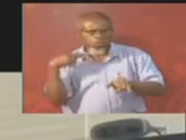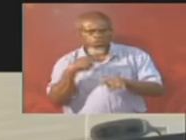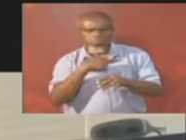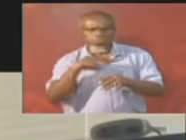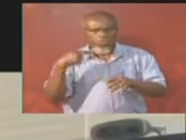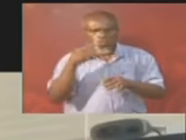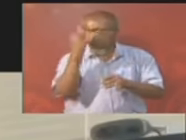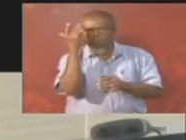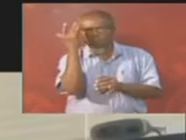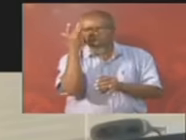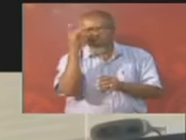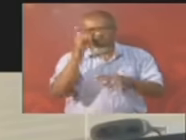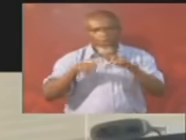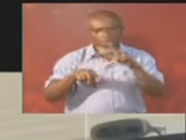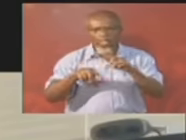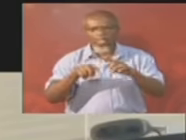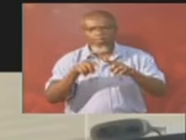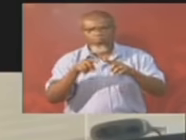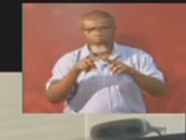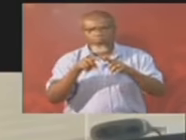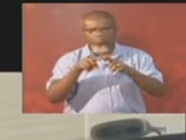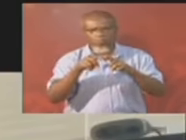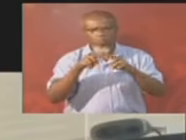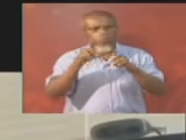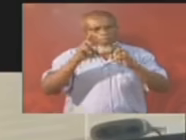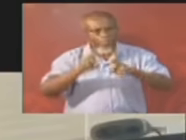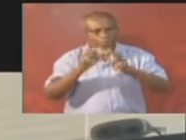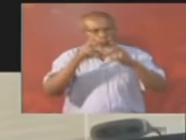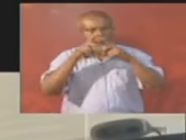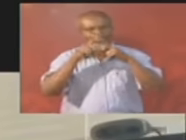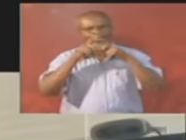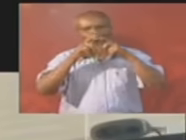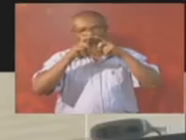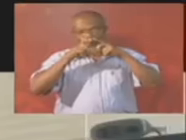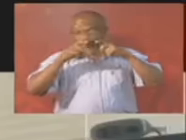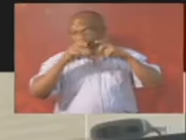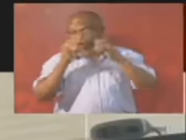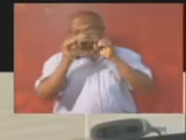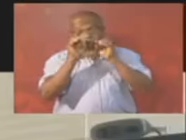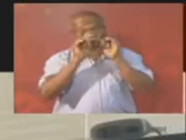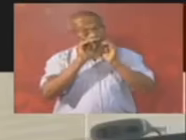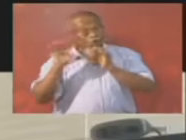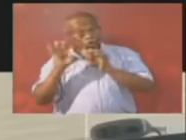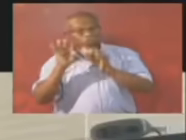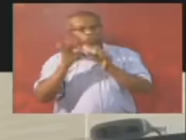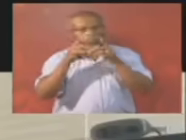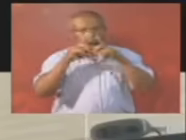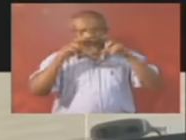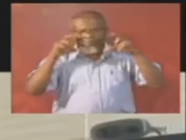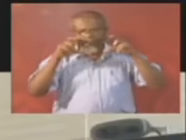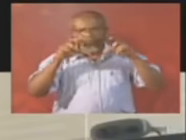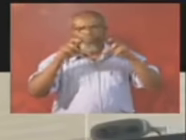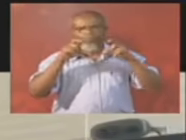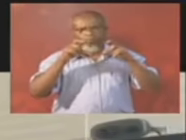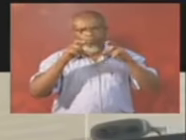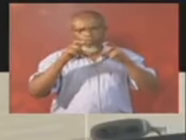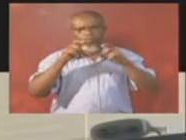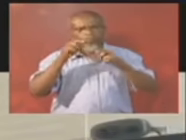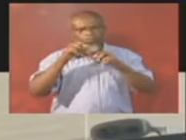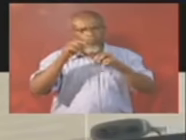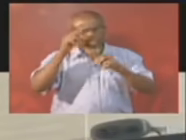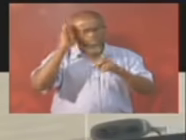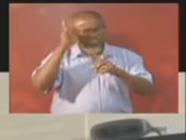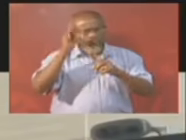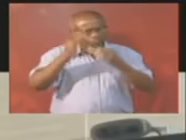be maskless during interpreting. And even being masked itself, presents a sort of unique challenge for them